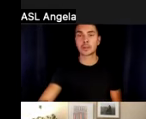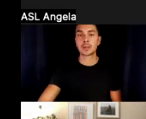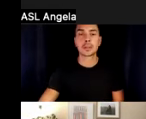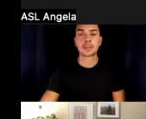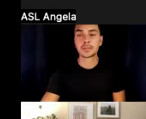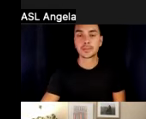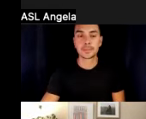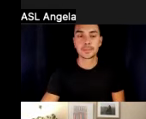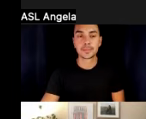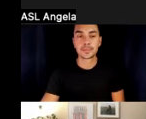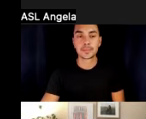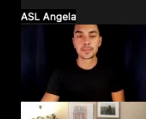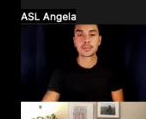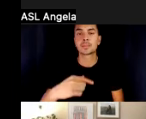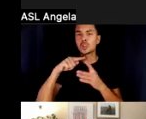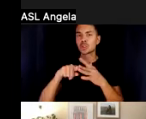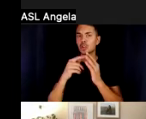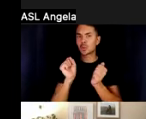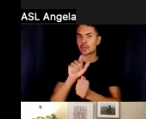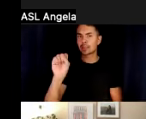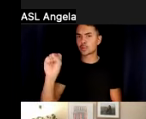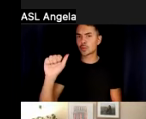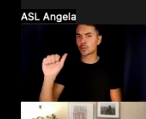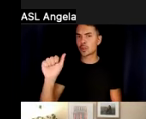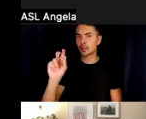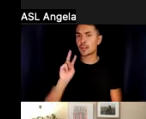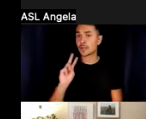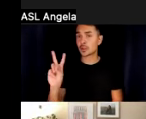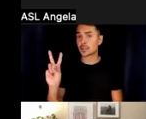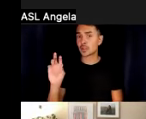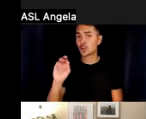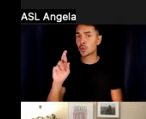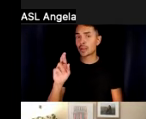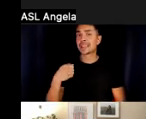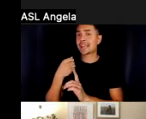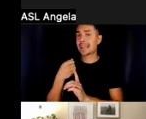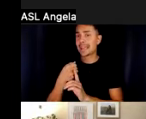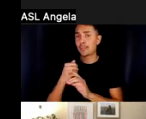are we starting with sexual assault victimization or the impact of sexual assault victimization?